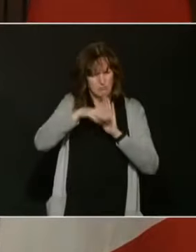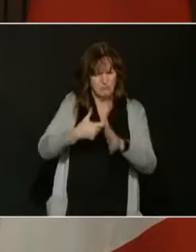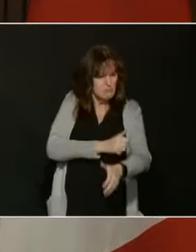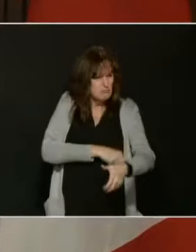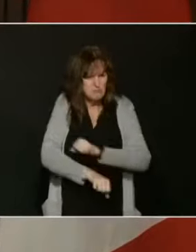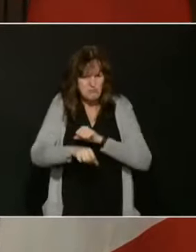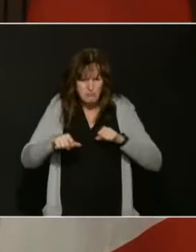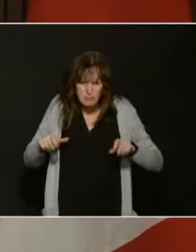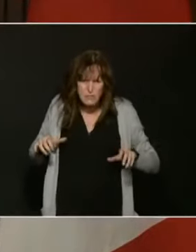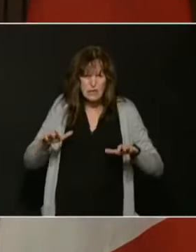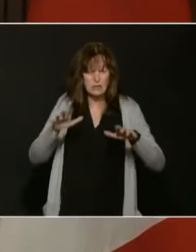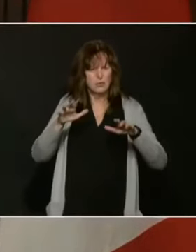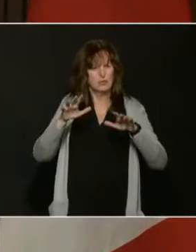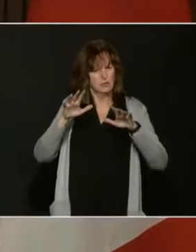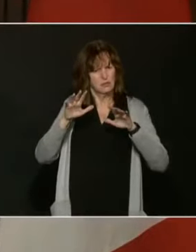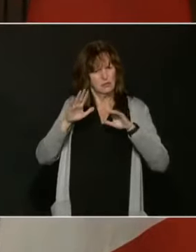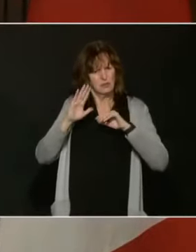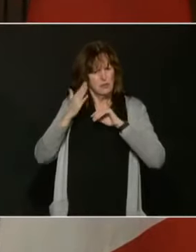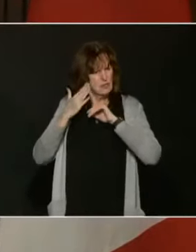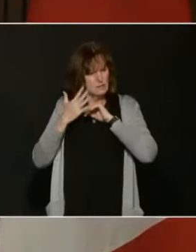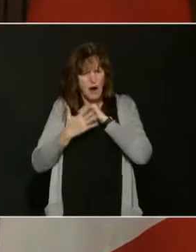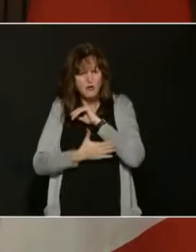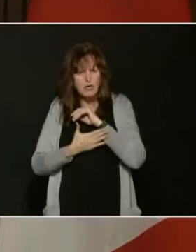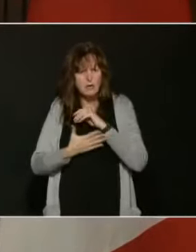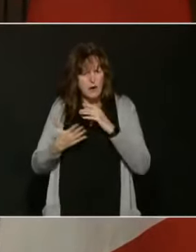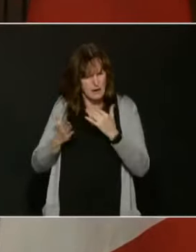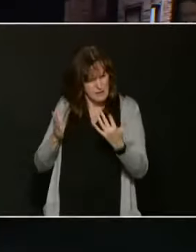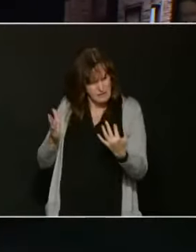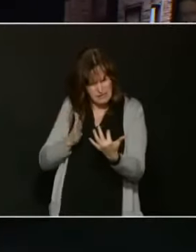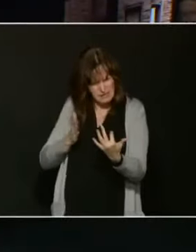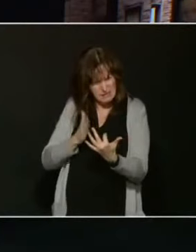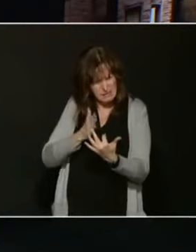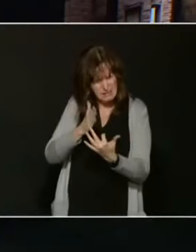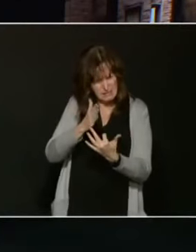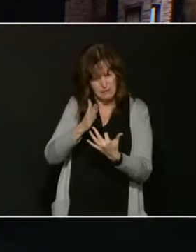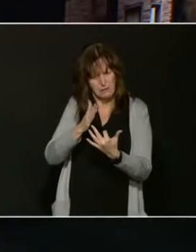overall much better in terms of deaths from any cause. Follow-up?